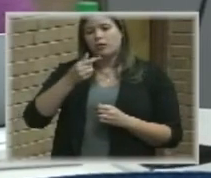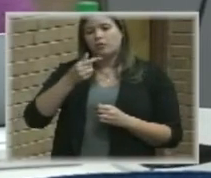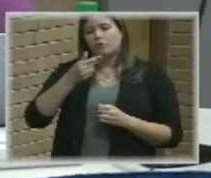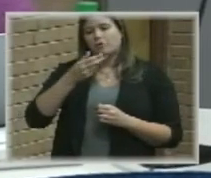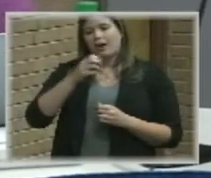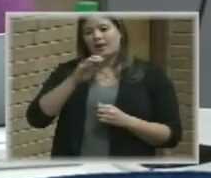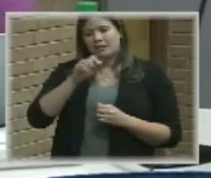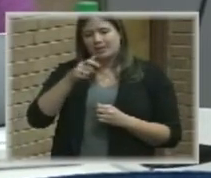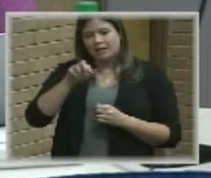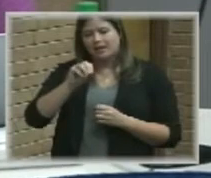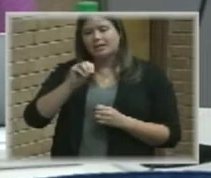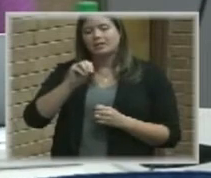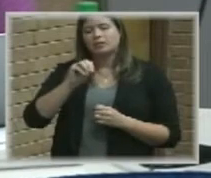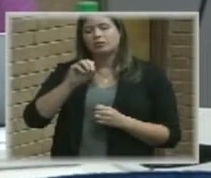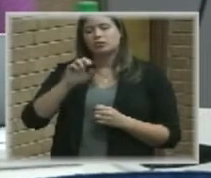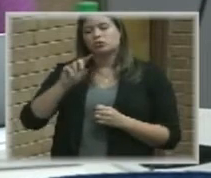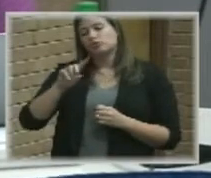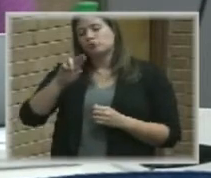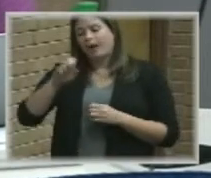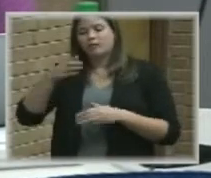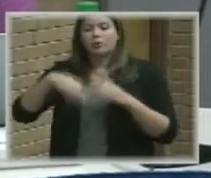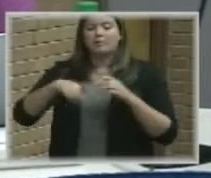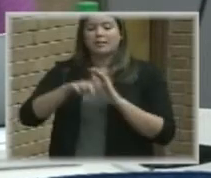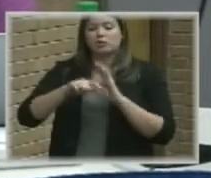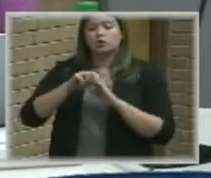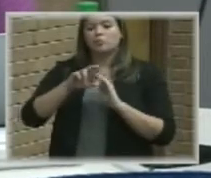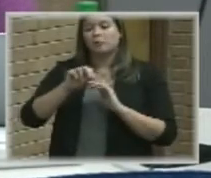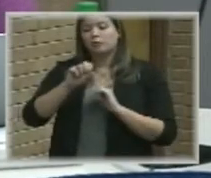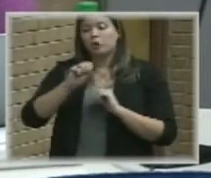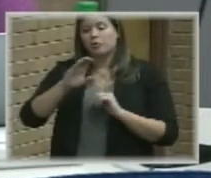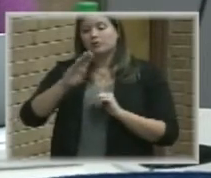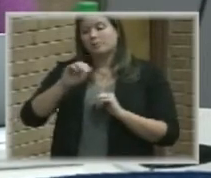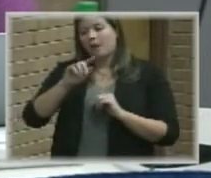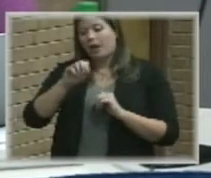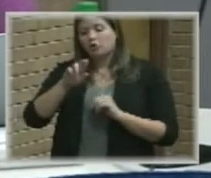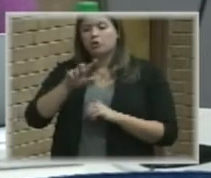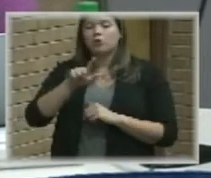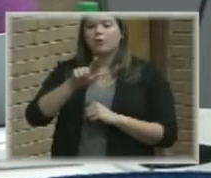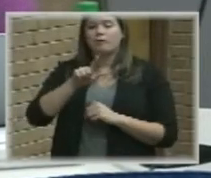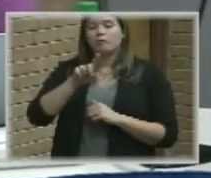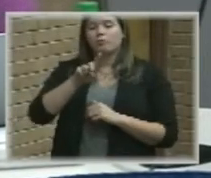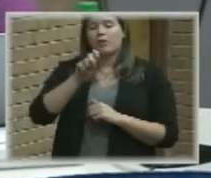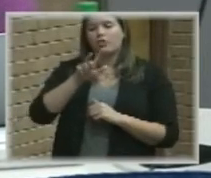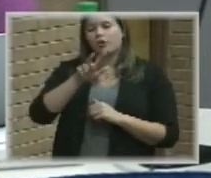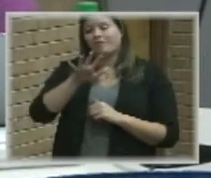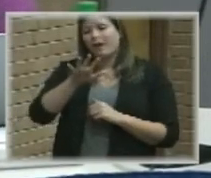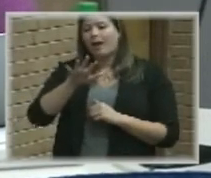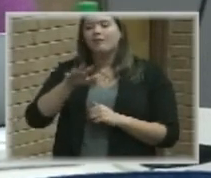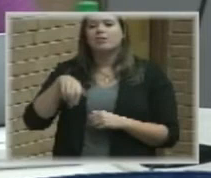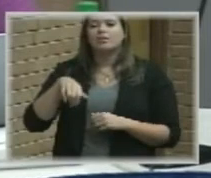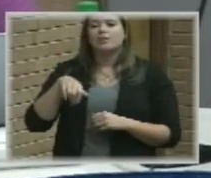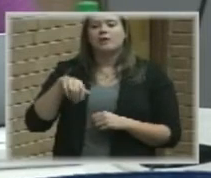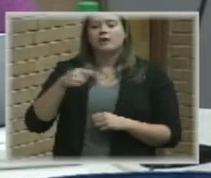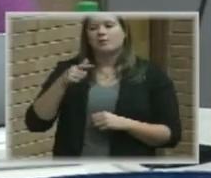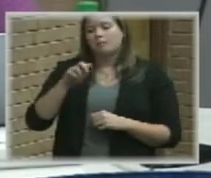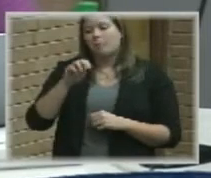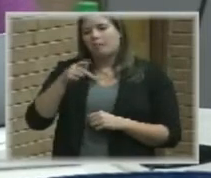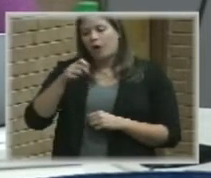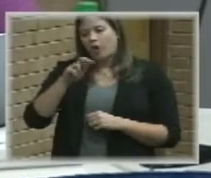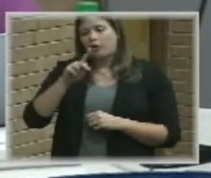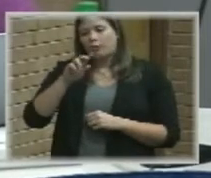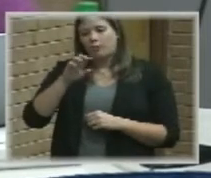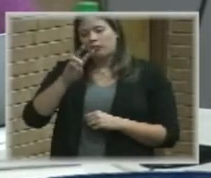complete the term of Rose Botner of 135 Rowland Parkway, effective October 1st,